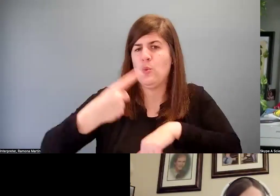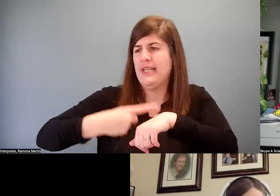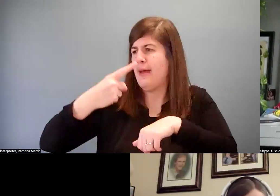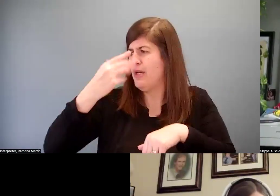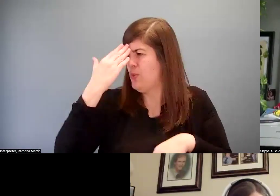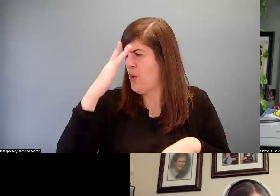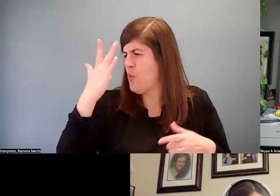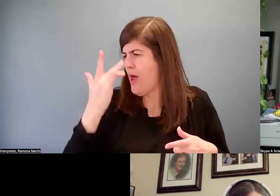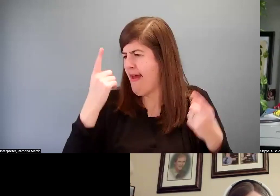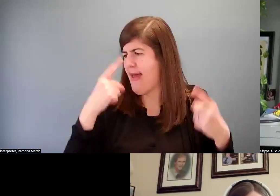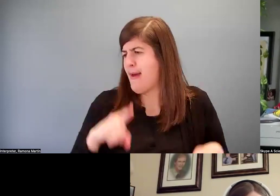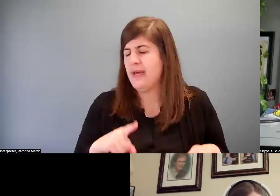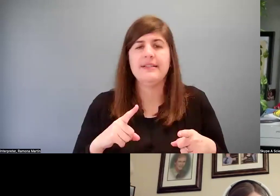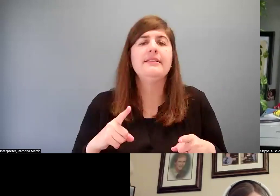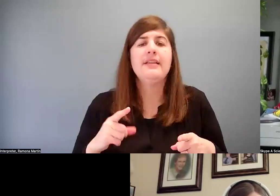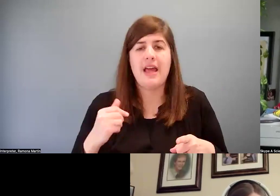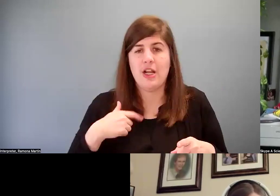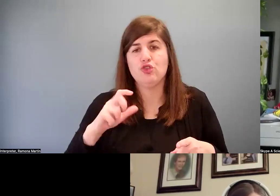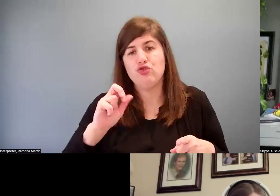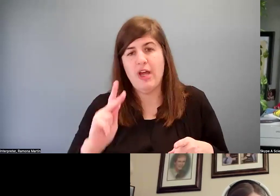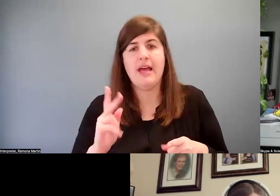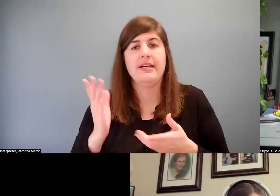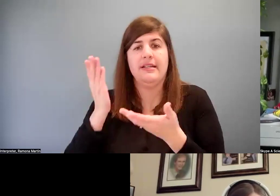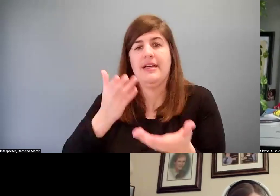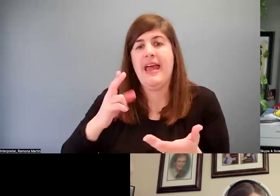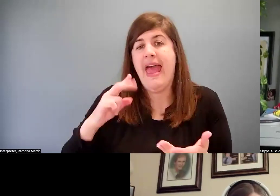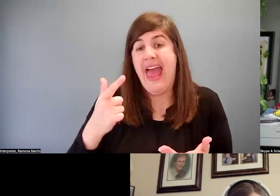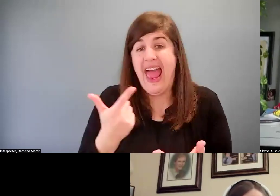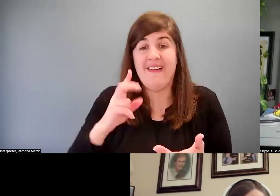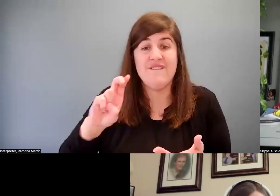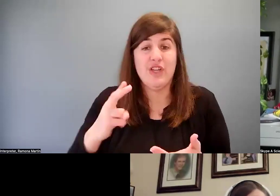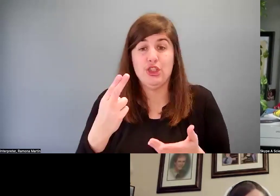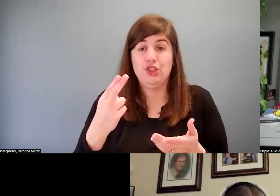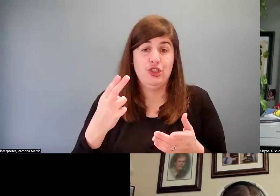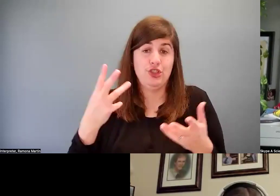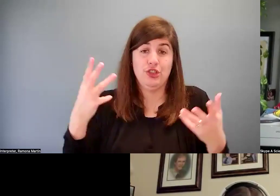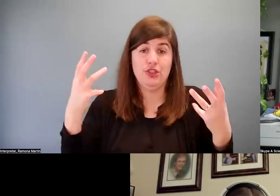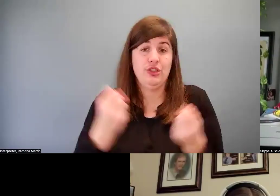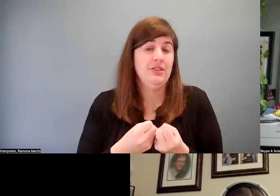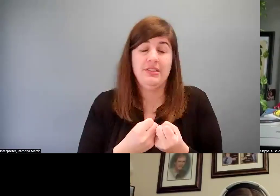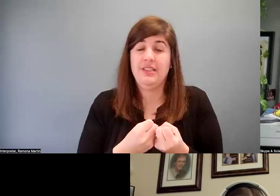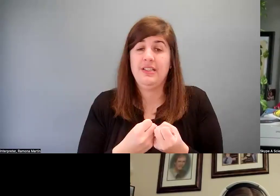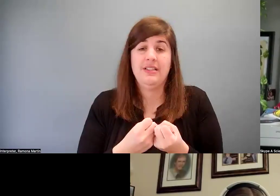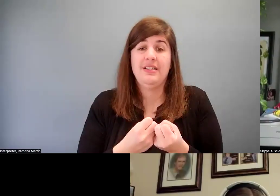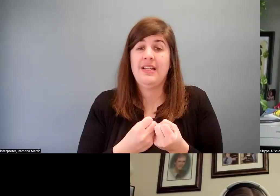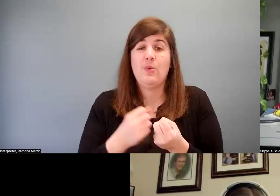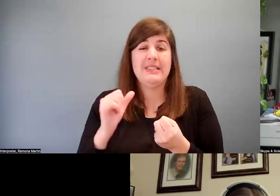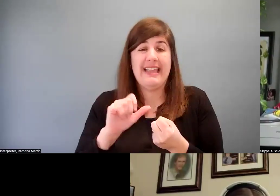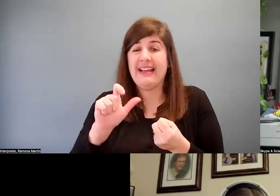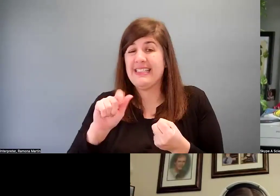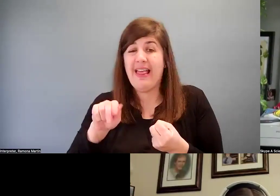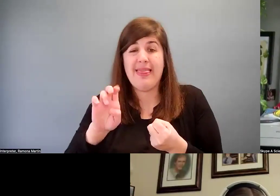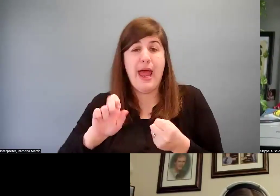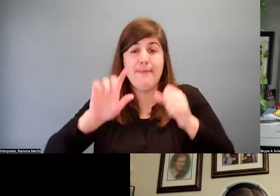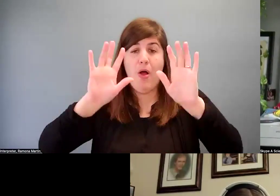this was the case. There was like a truck carrying a bunch of hagfish that got in like a car crash, and yes. there was just like hagfish slime